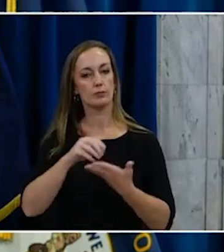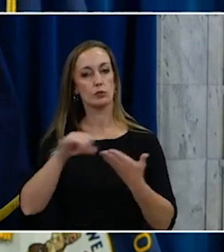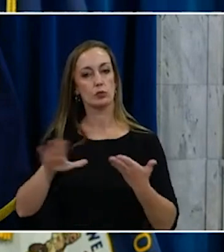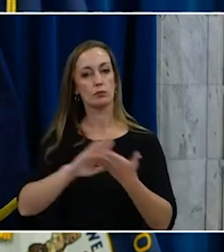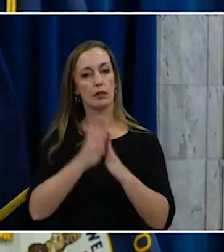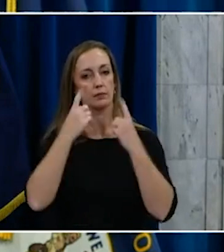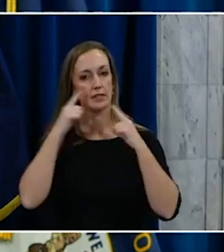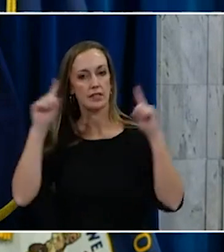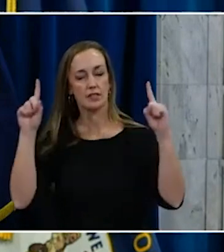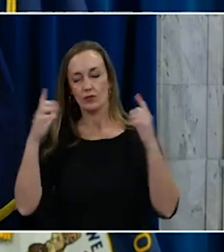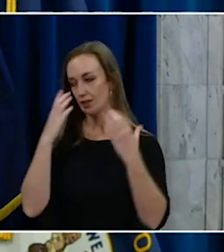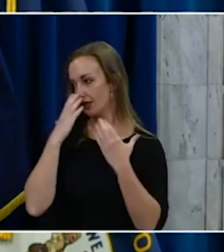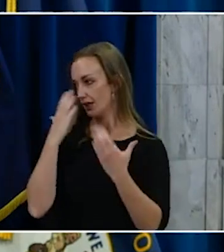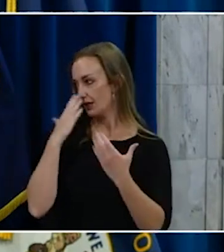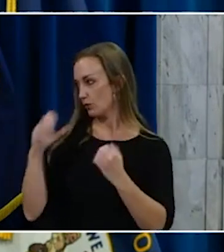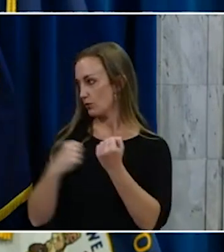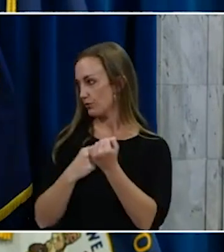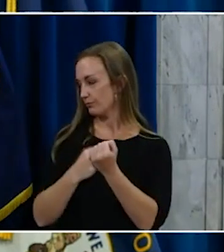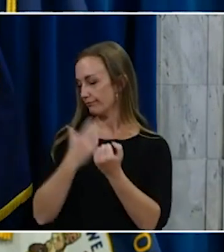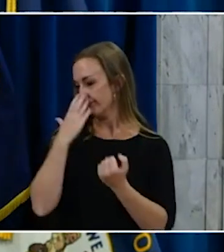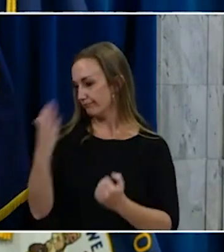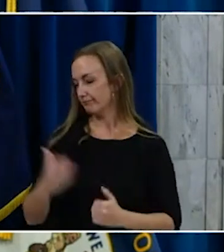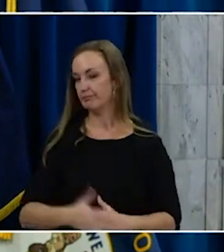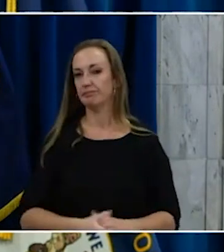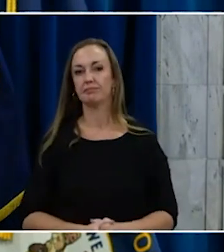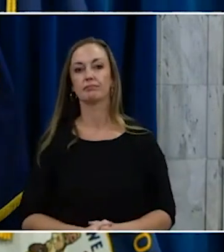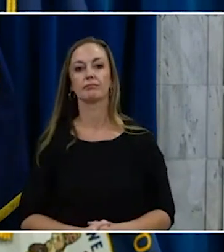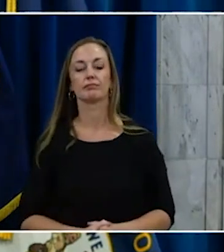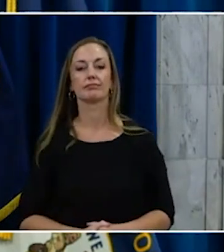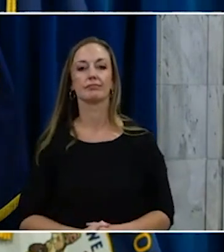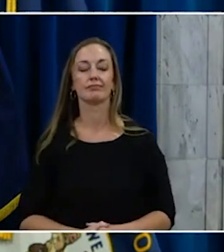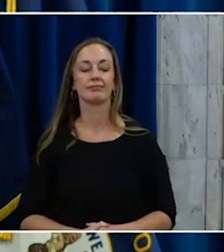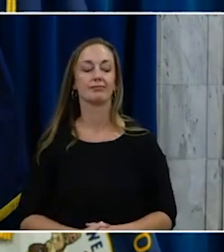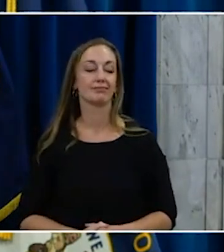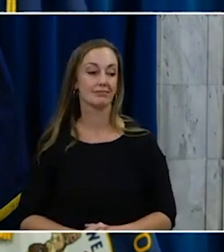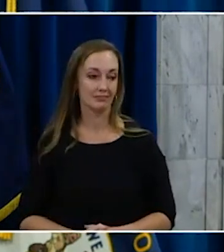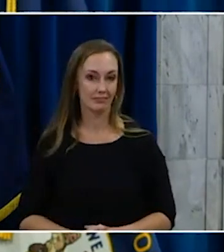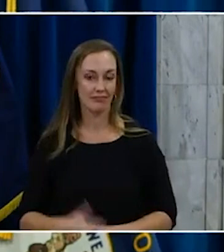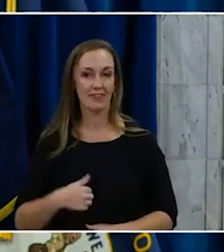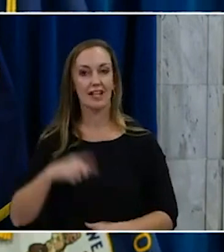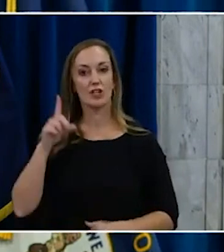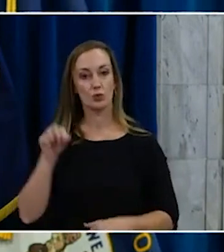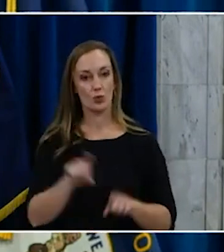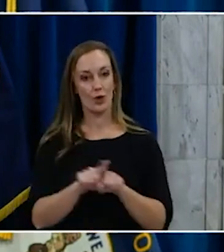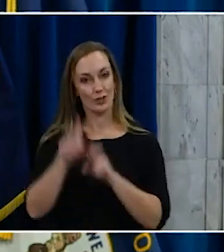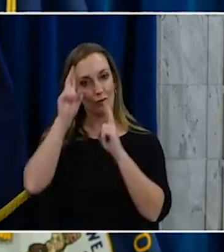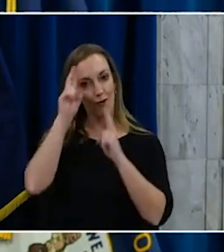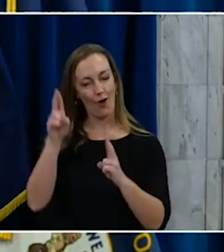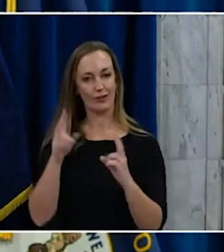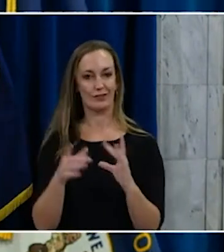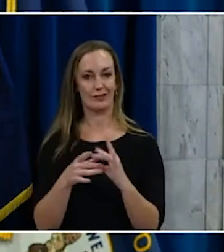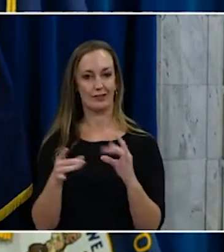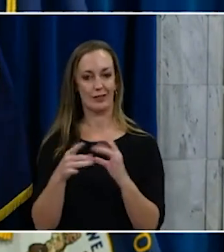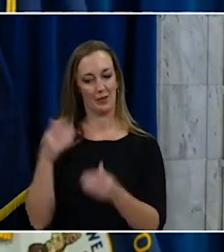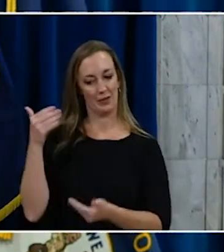succeed, and we appreciate that so much. Now, I do have the honor of also talking